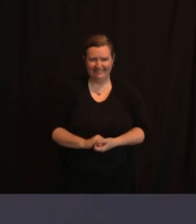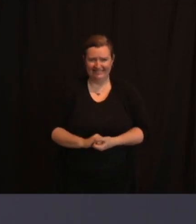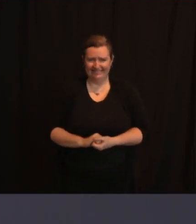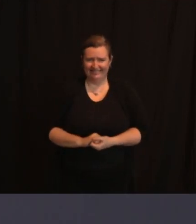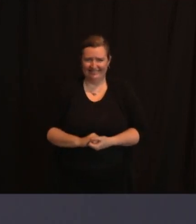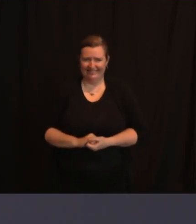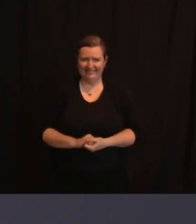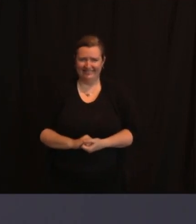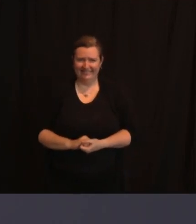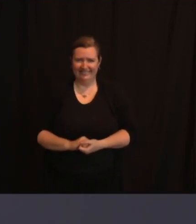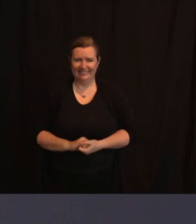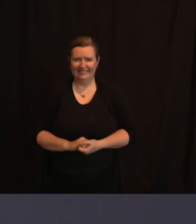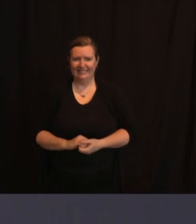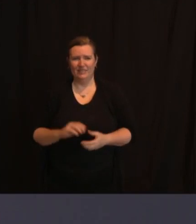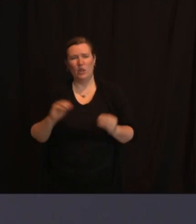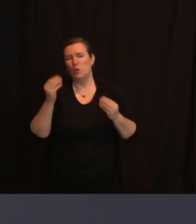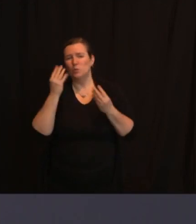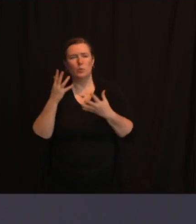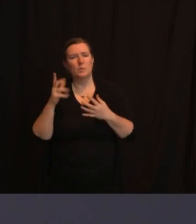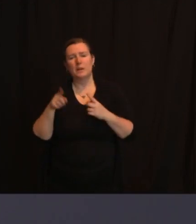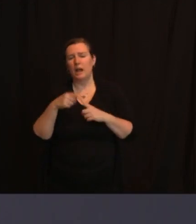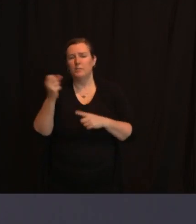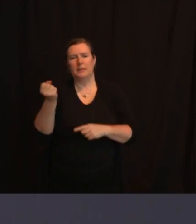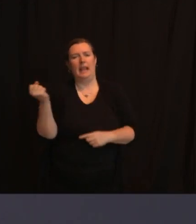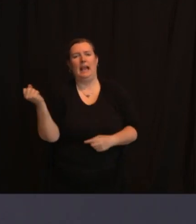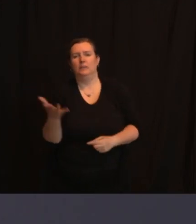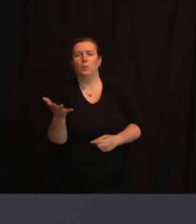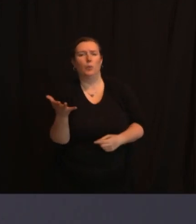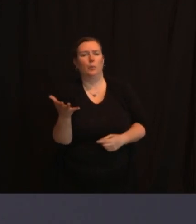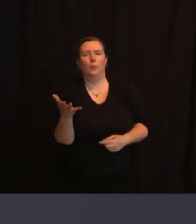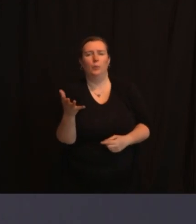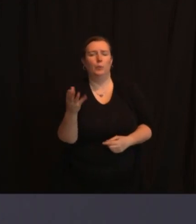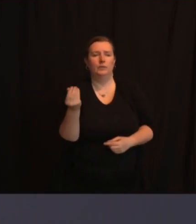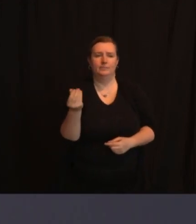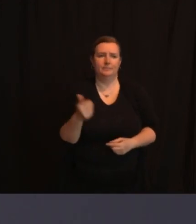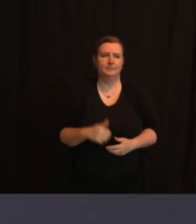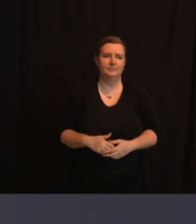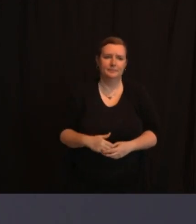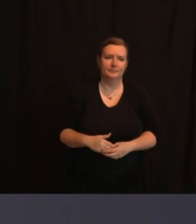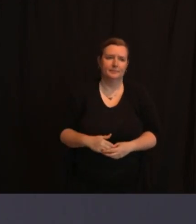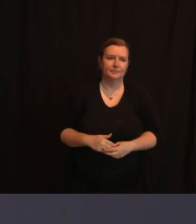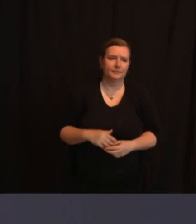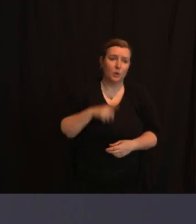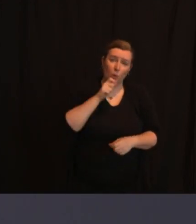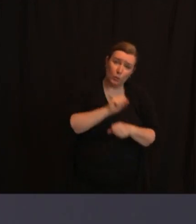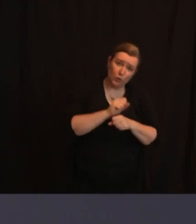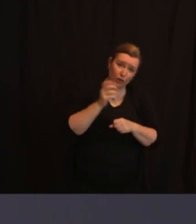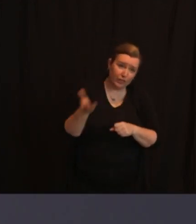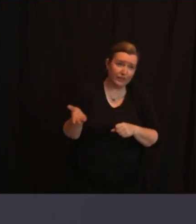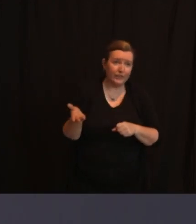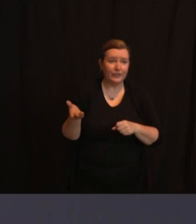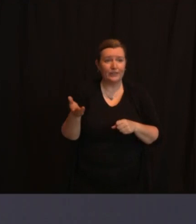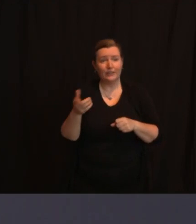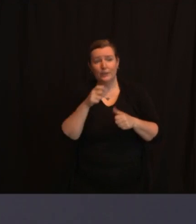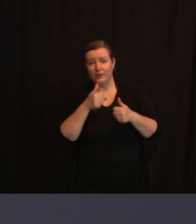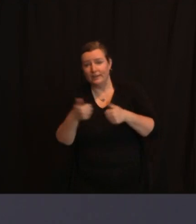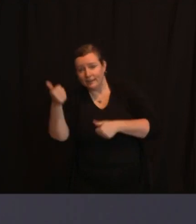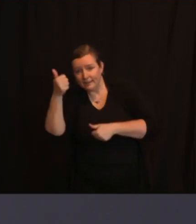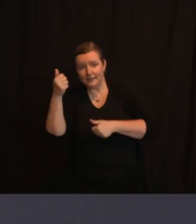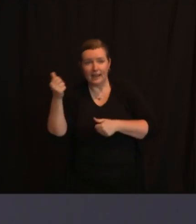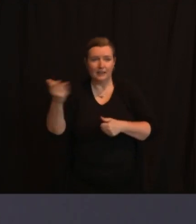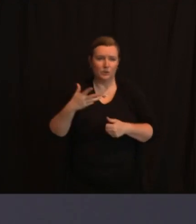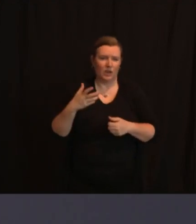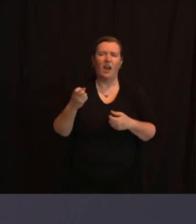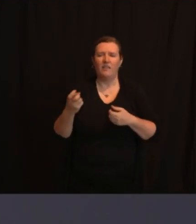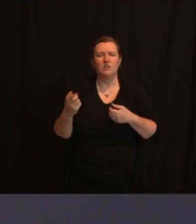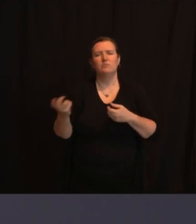But obviously, the governing bodies and the representatives of the workers will very much be a part of any decisions that get